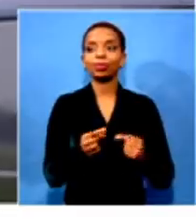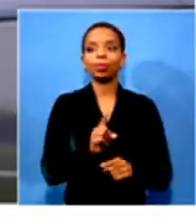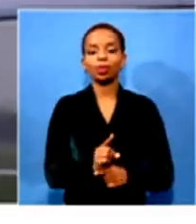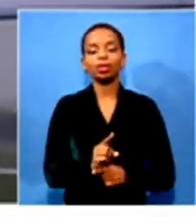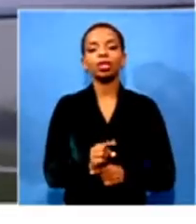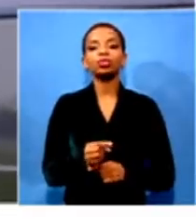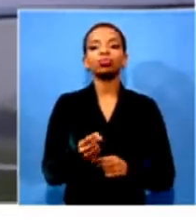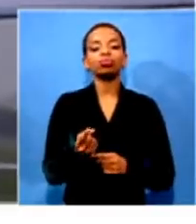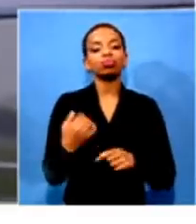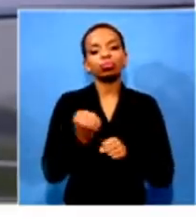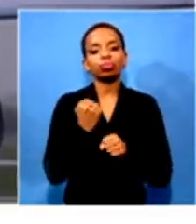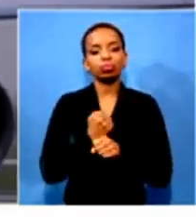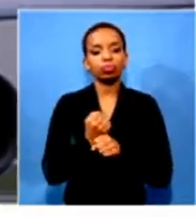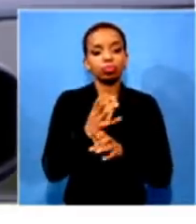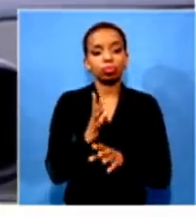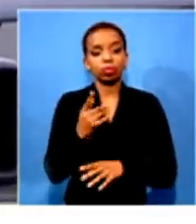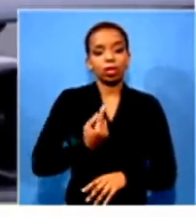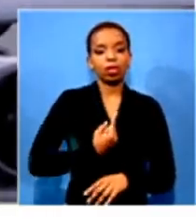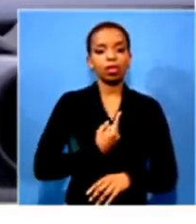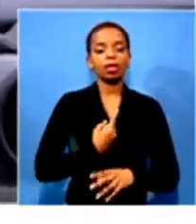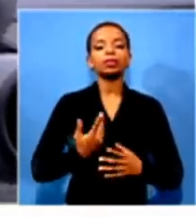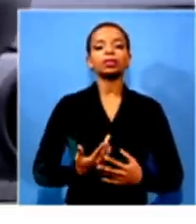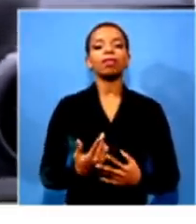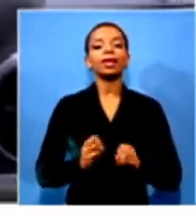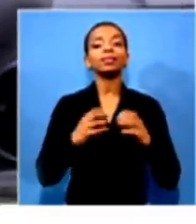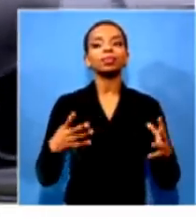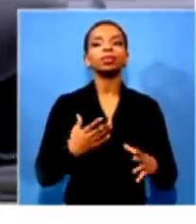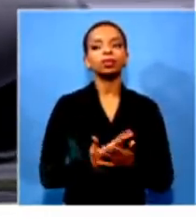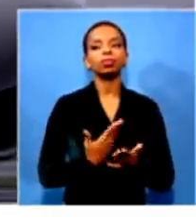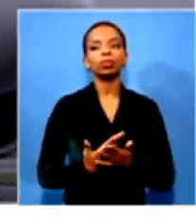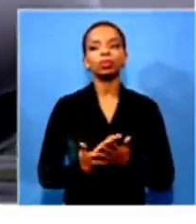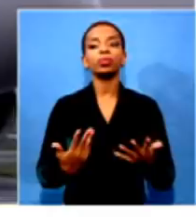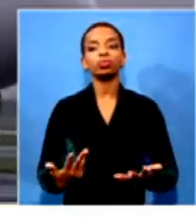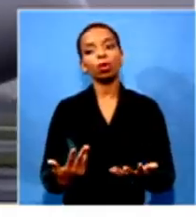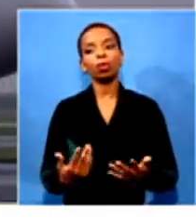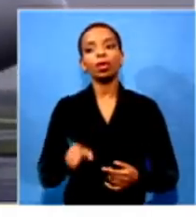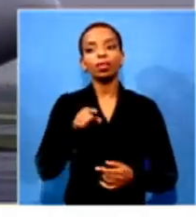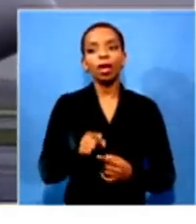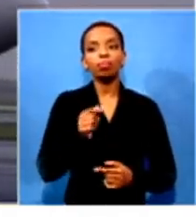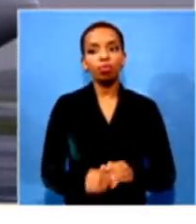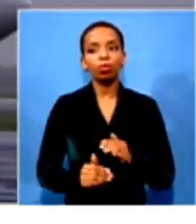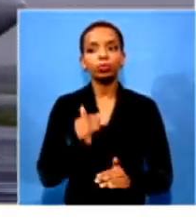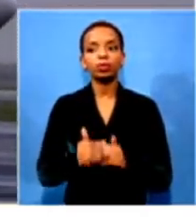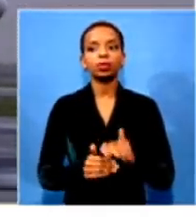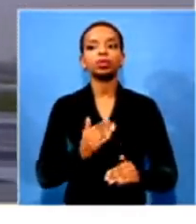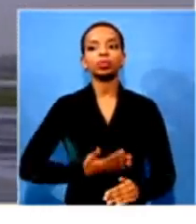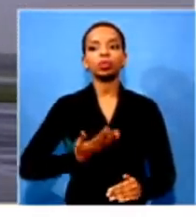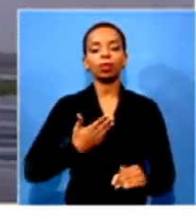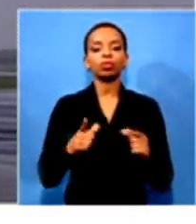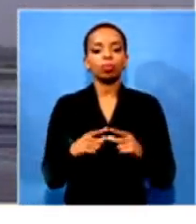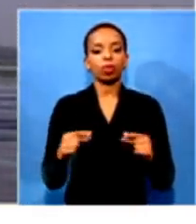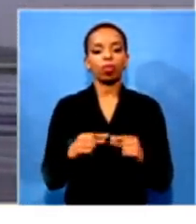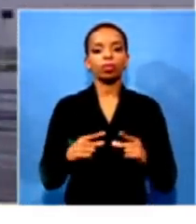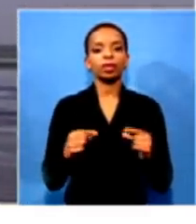as much of itself, of its financial sustainability as possible. So you want the business rescue process to be completed within the shortest time frame